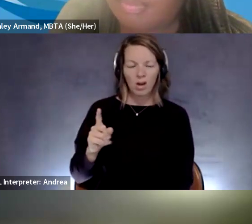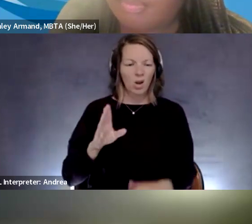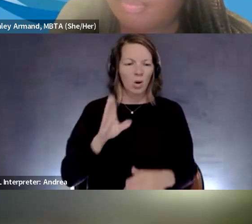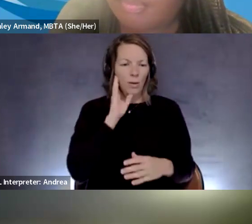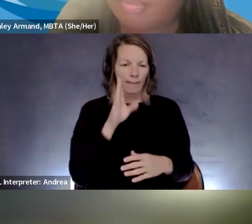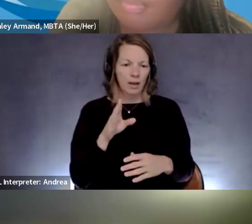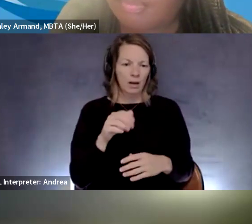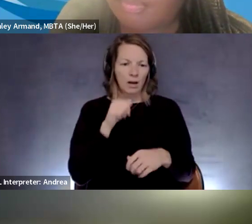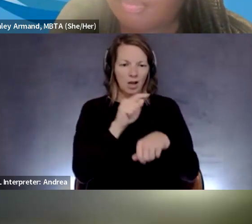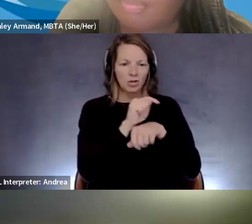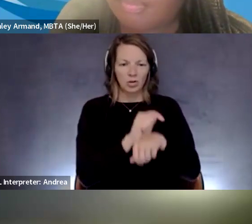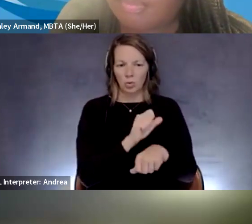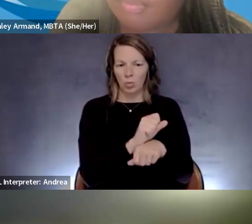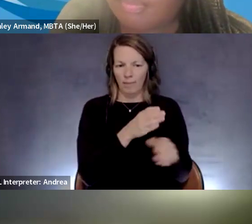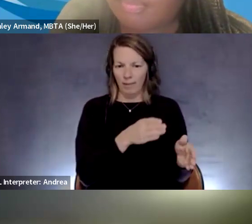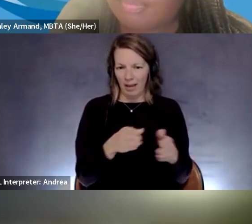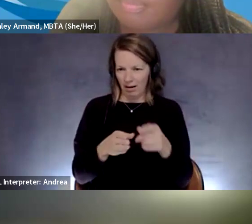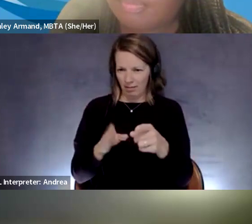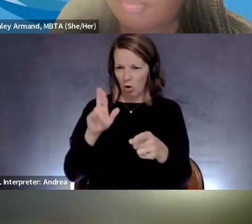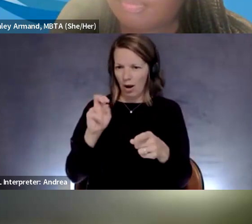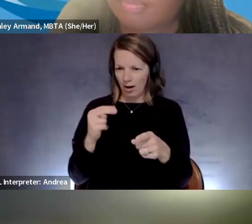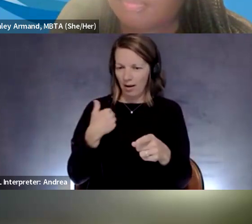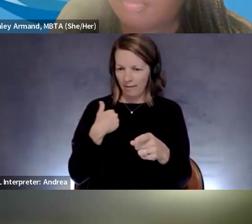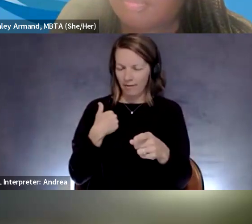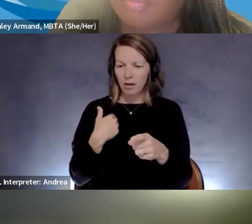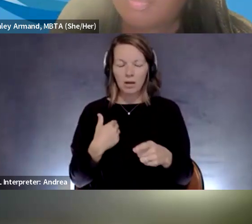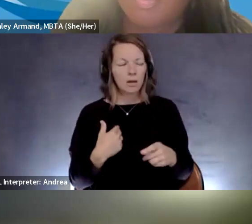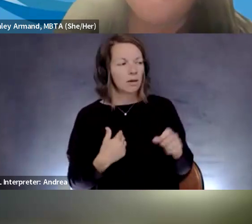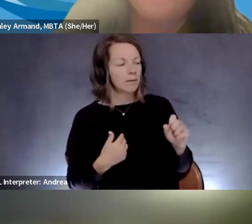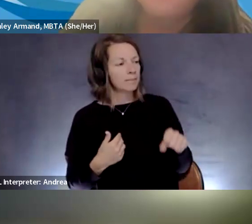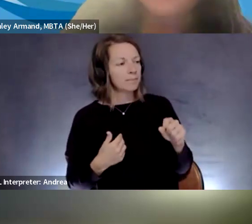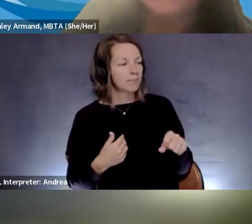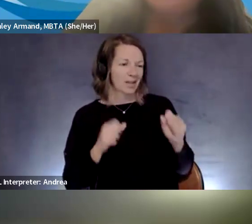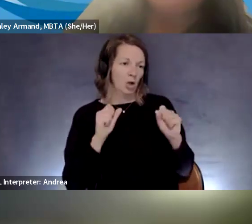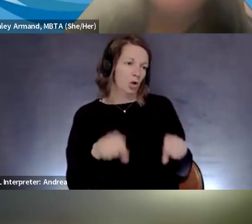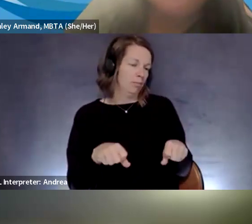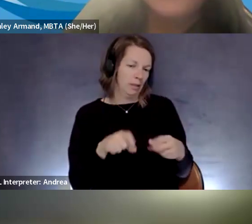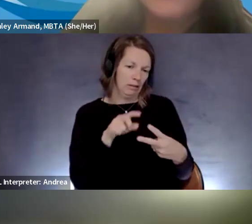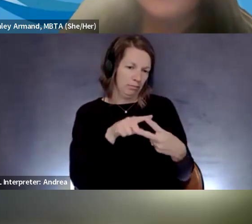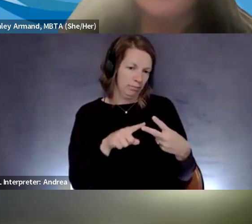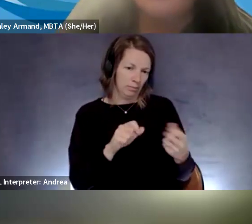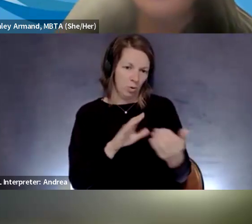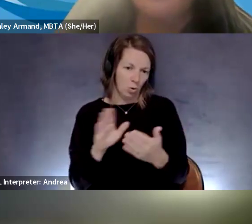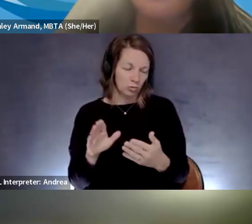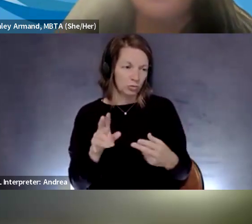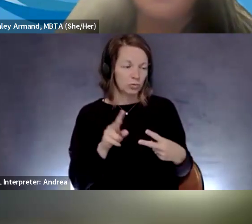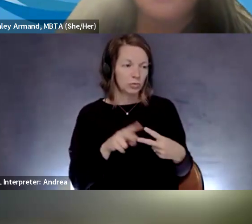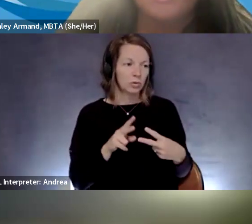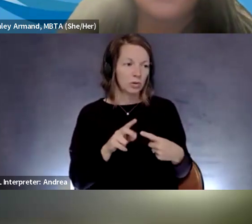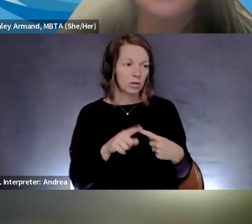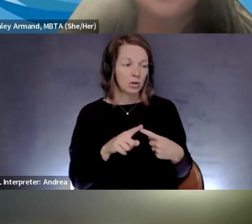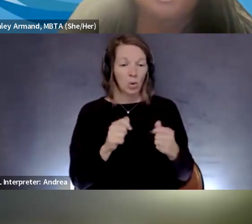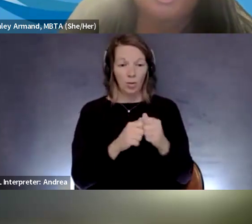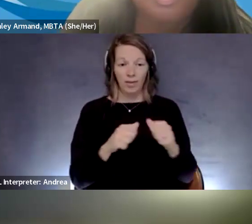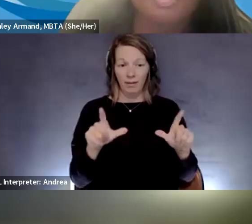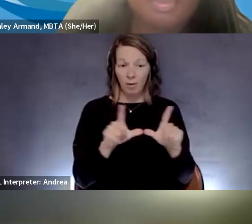the non-traditional work plan. Brian, you got the frac tank. So, You wanna speak to so I mean, it could be done one of two ways. It could either be done with a